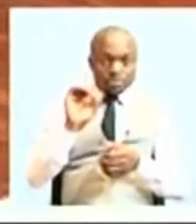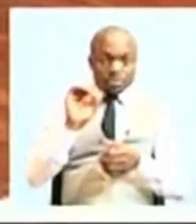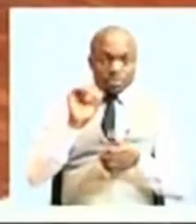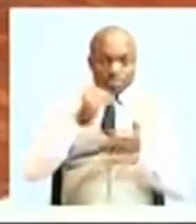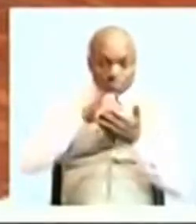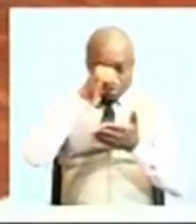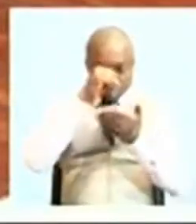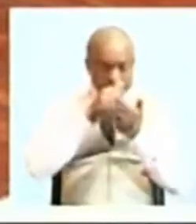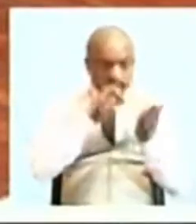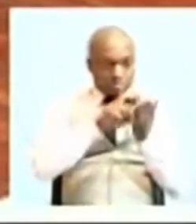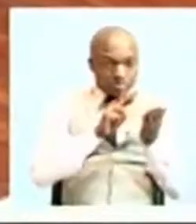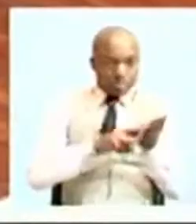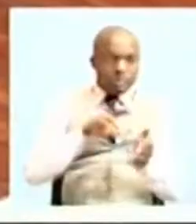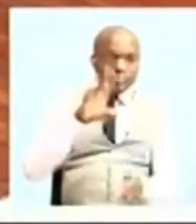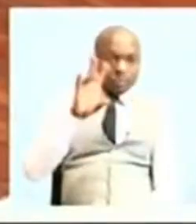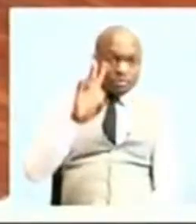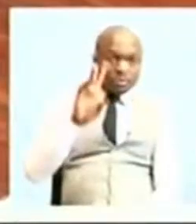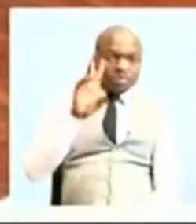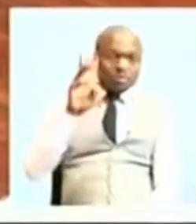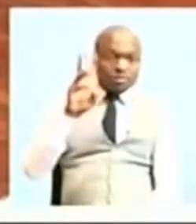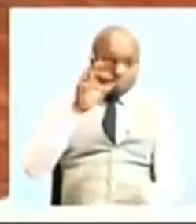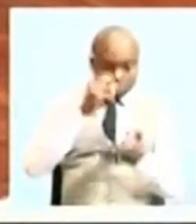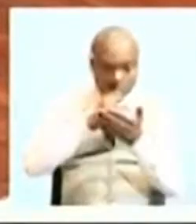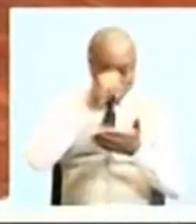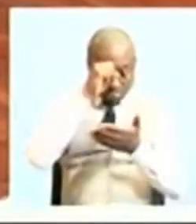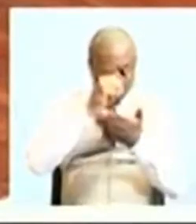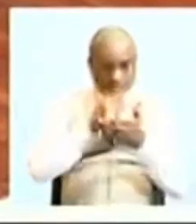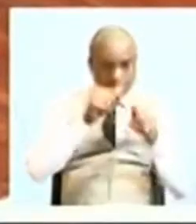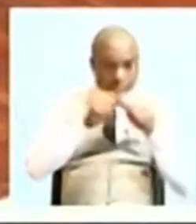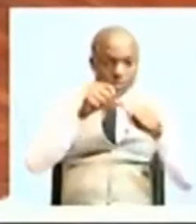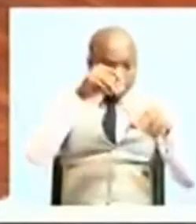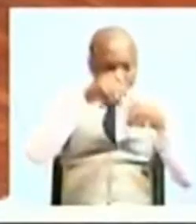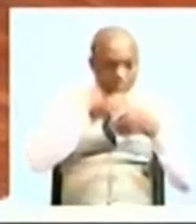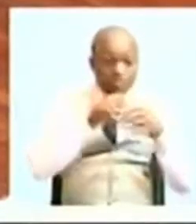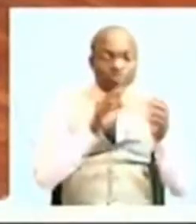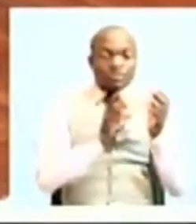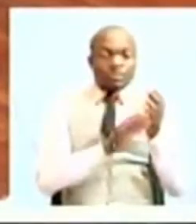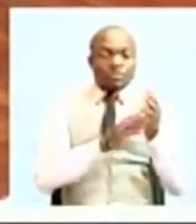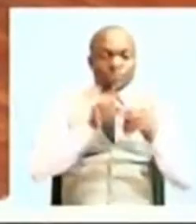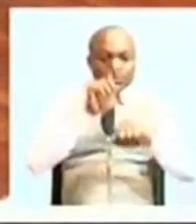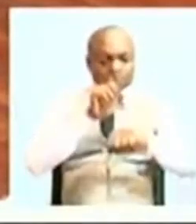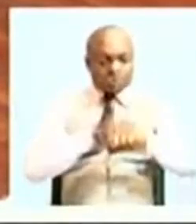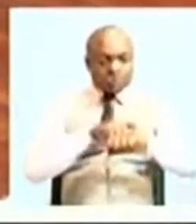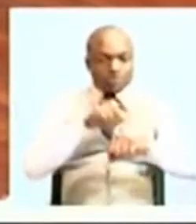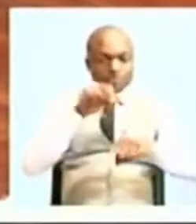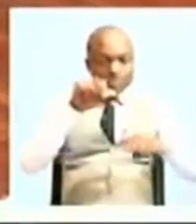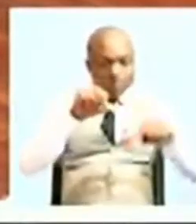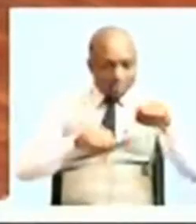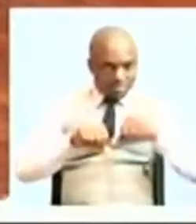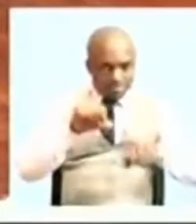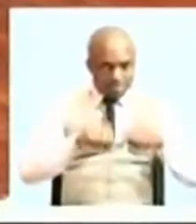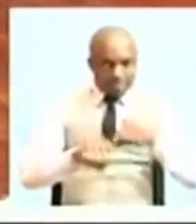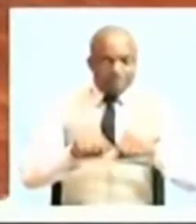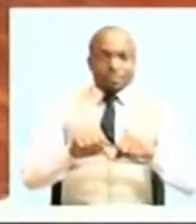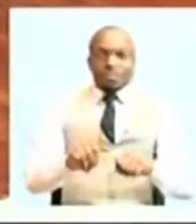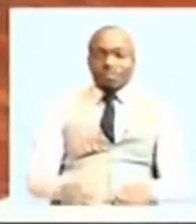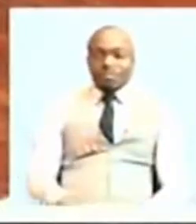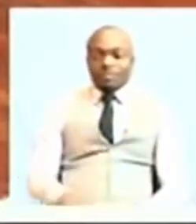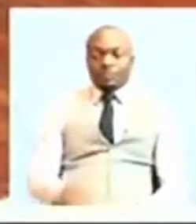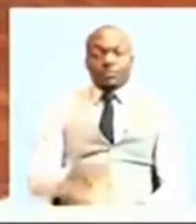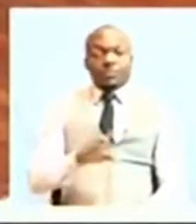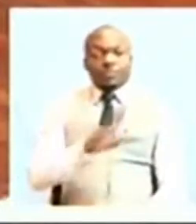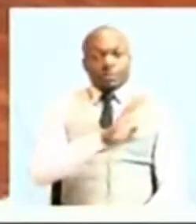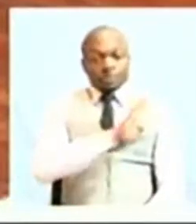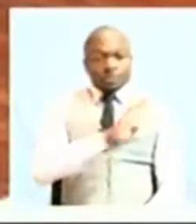report, while 76 students were still in school at the time of the audit. Whereas for the